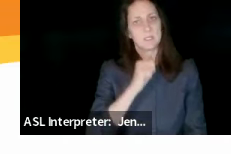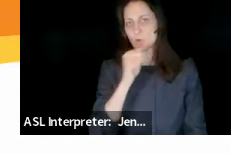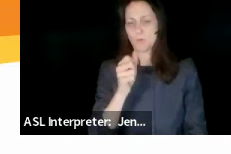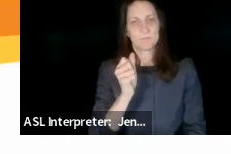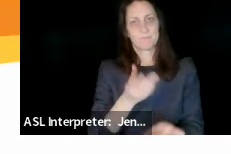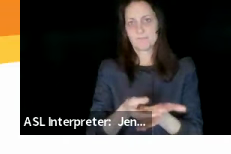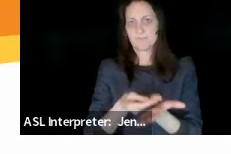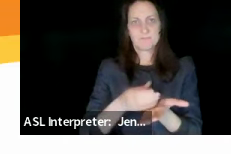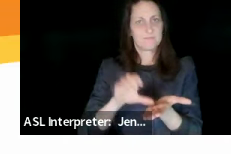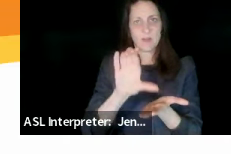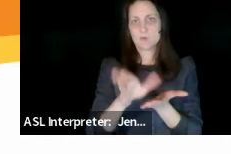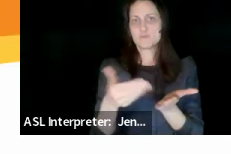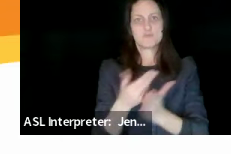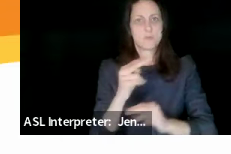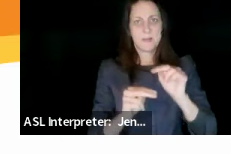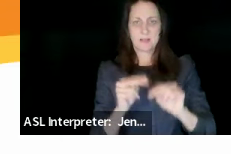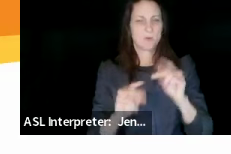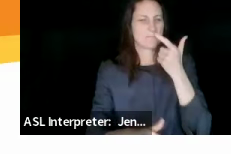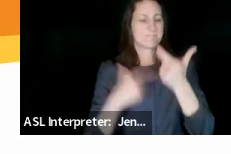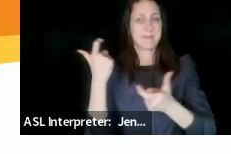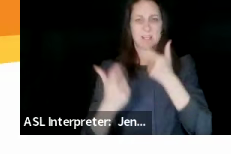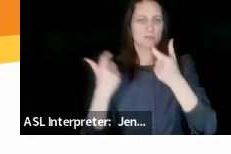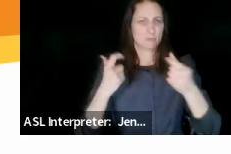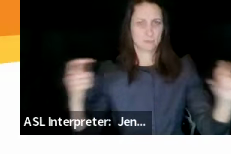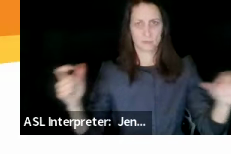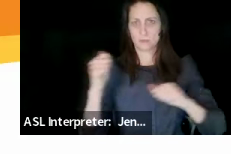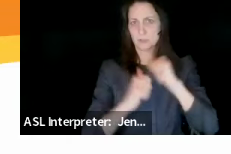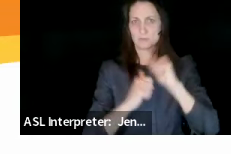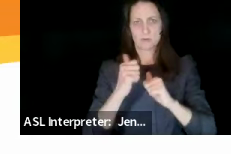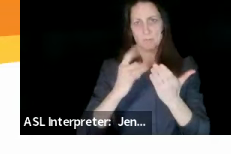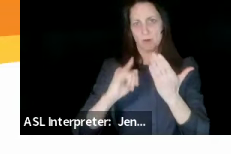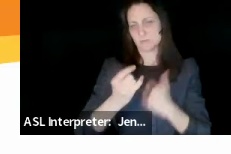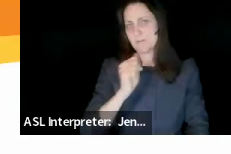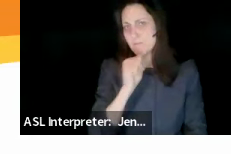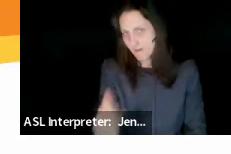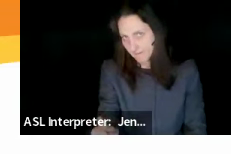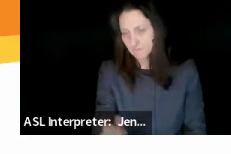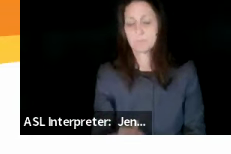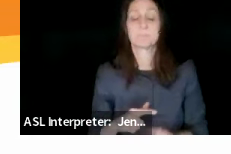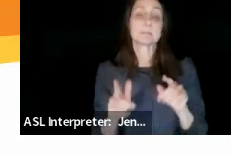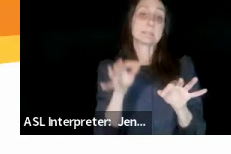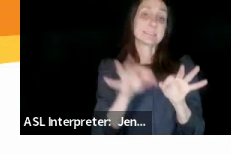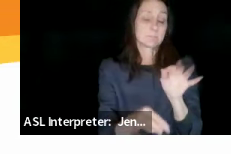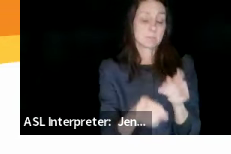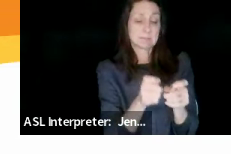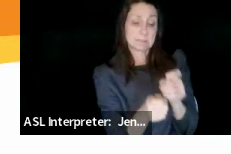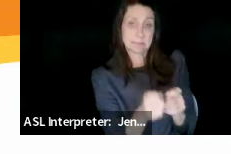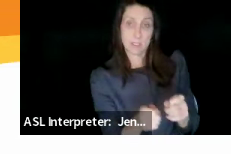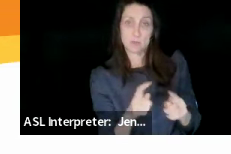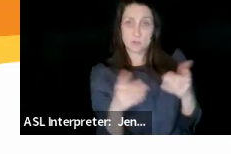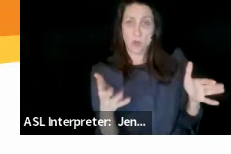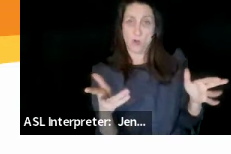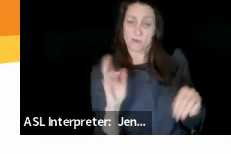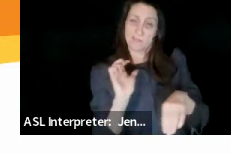or major construction projects. However, simple accessibility modification to existing structures